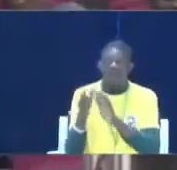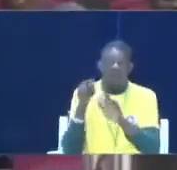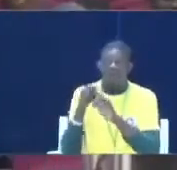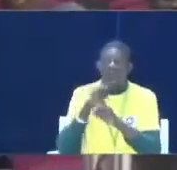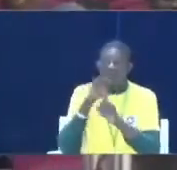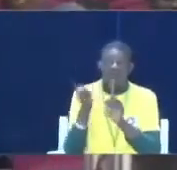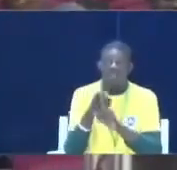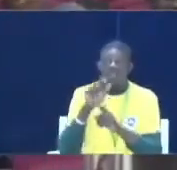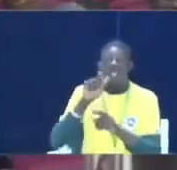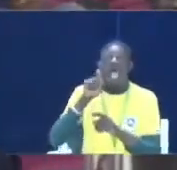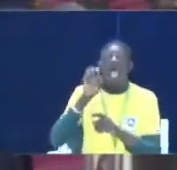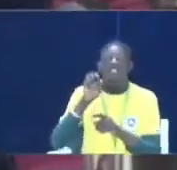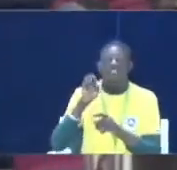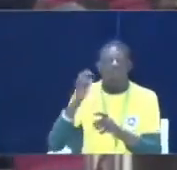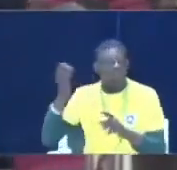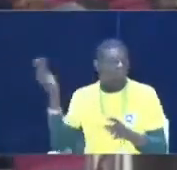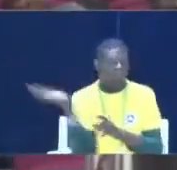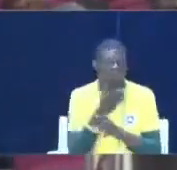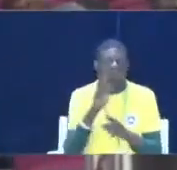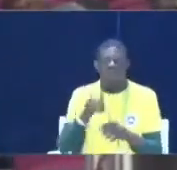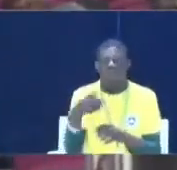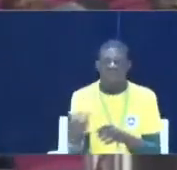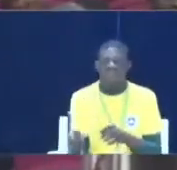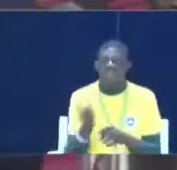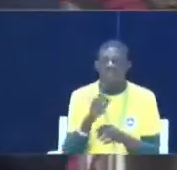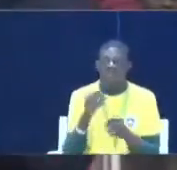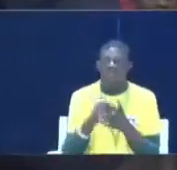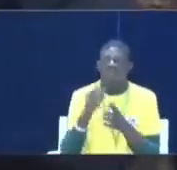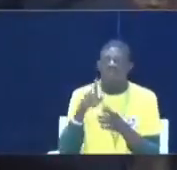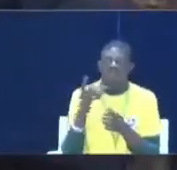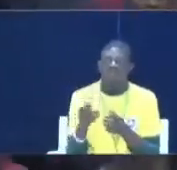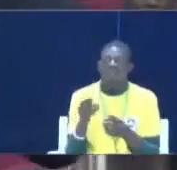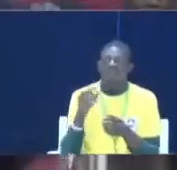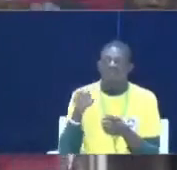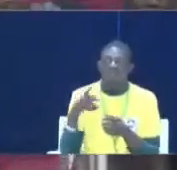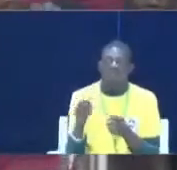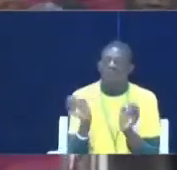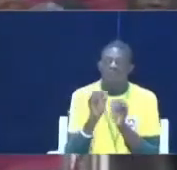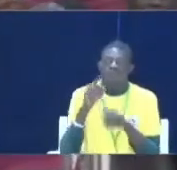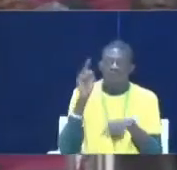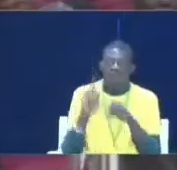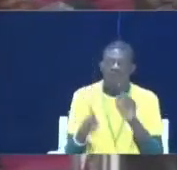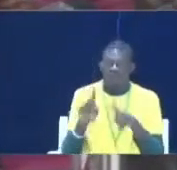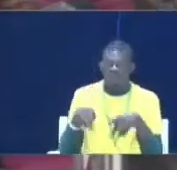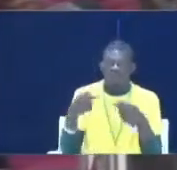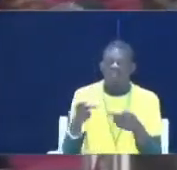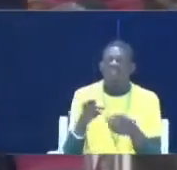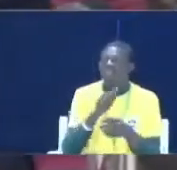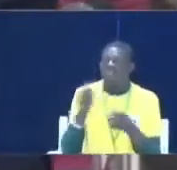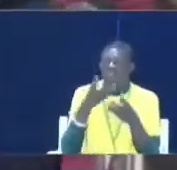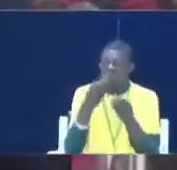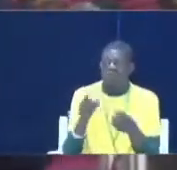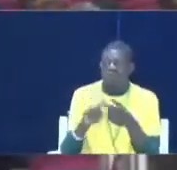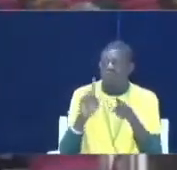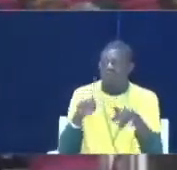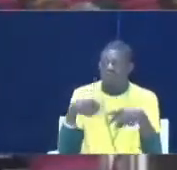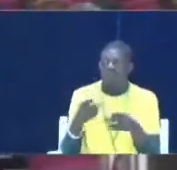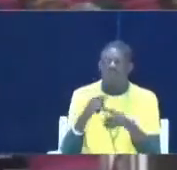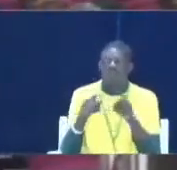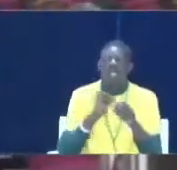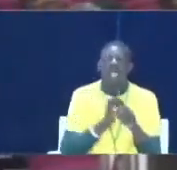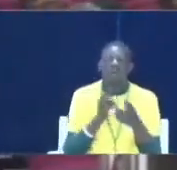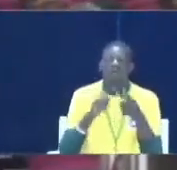when the axe head fell. And the point where the axe head fell, none of them could proffer solution. But I want to tell